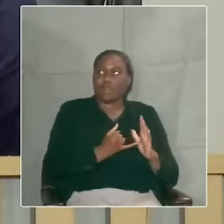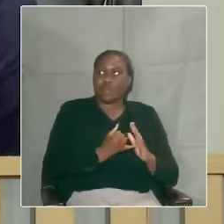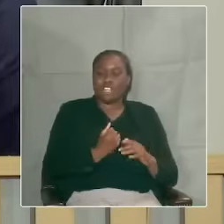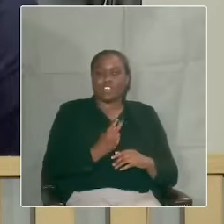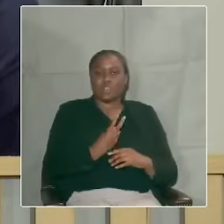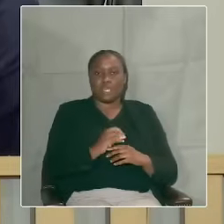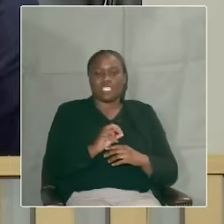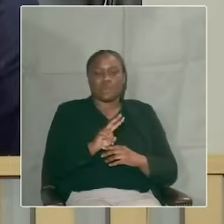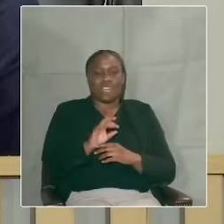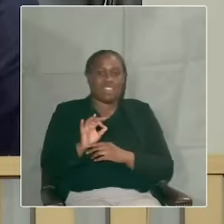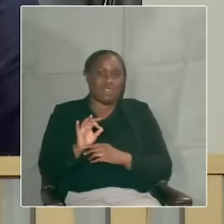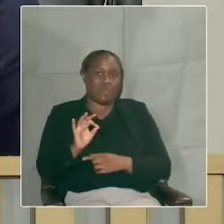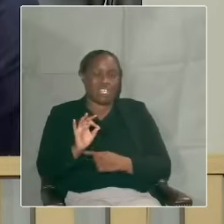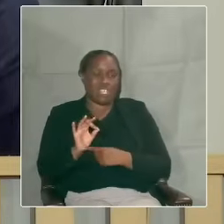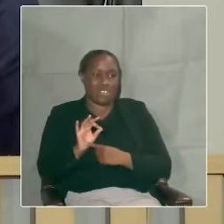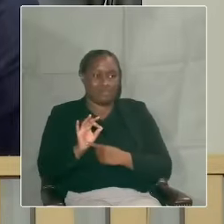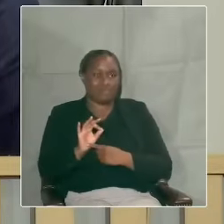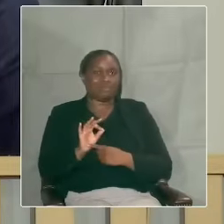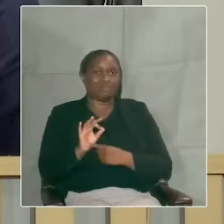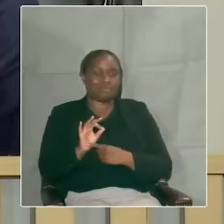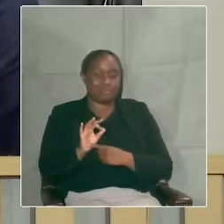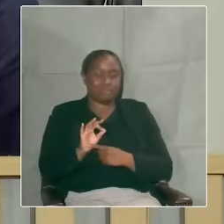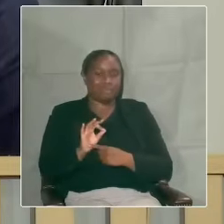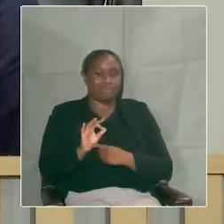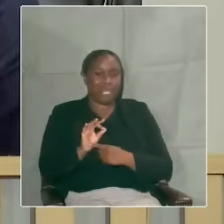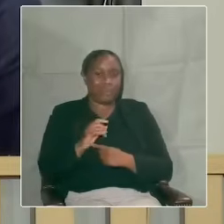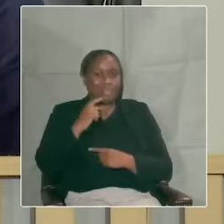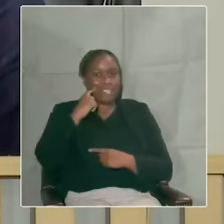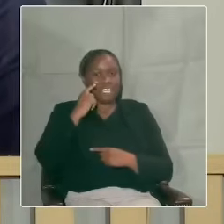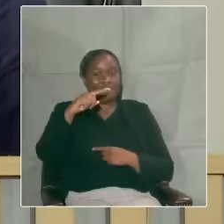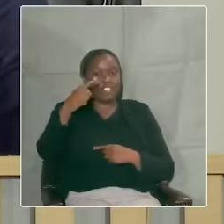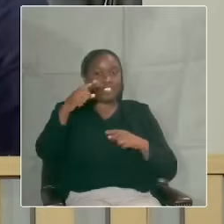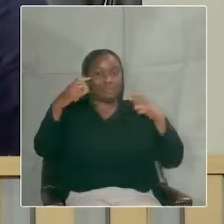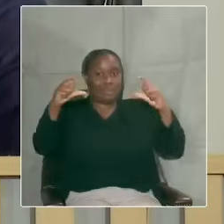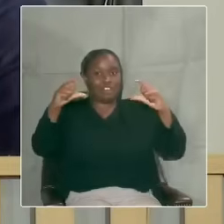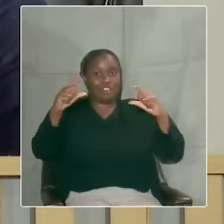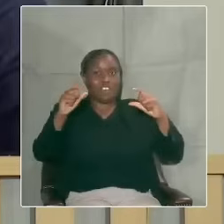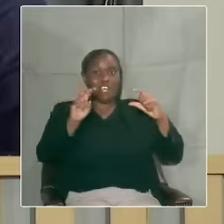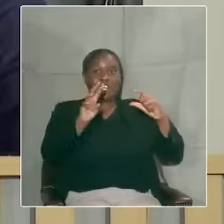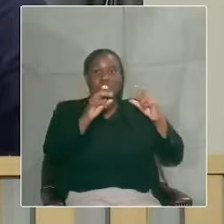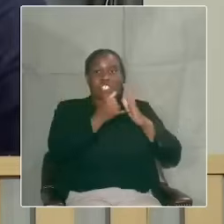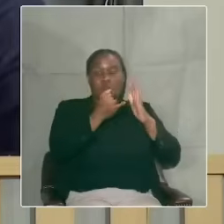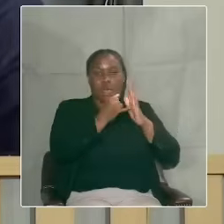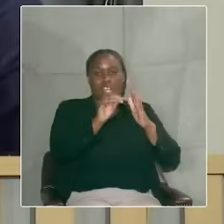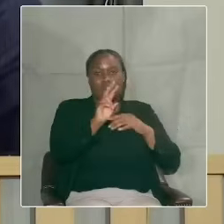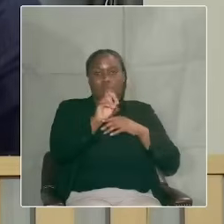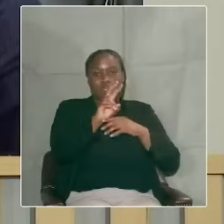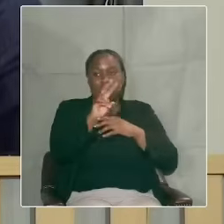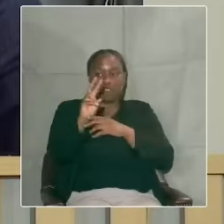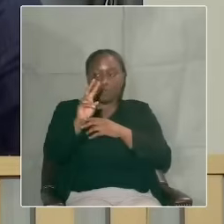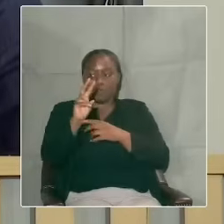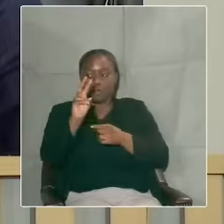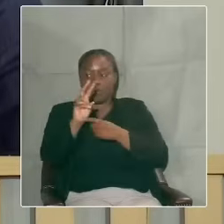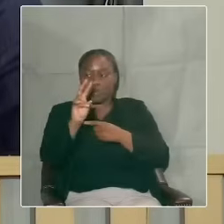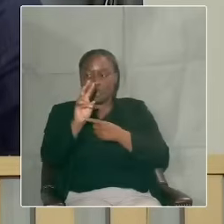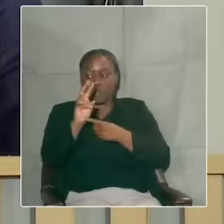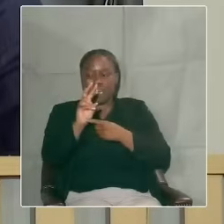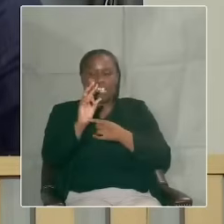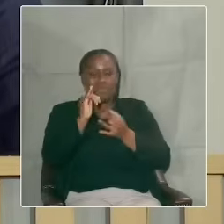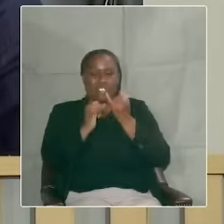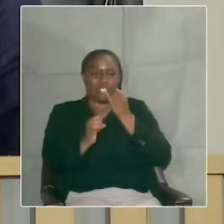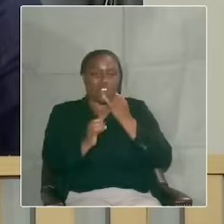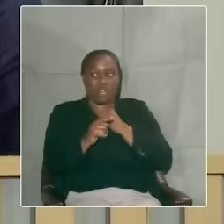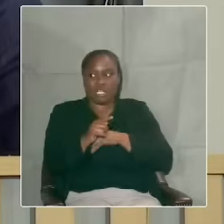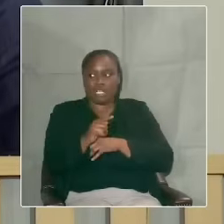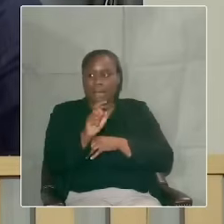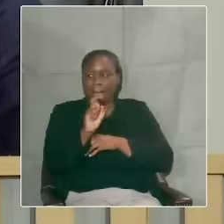2023. I think the first paragraph, January 2022, is incorrect.